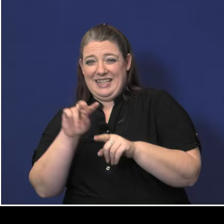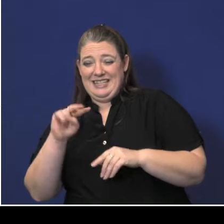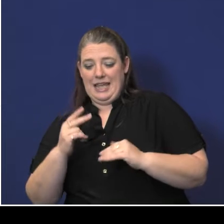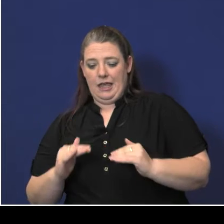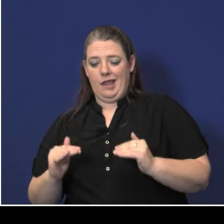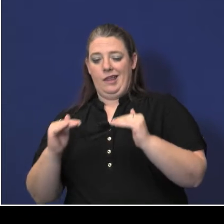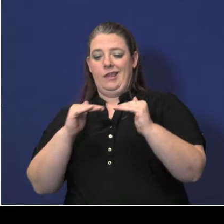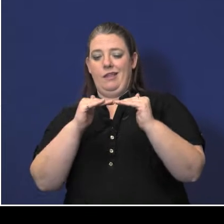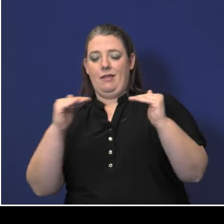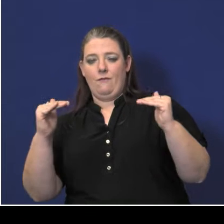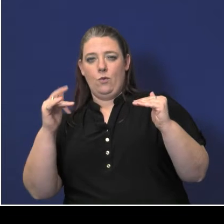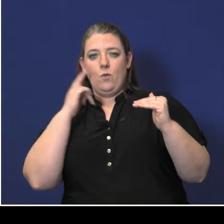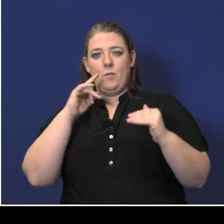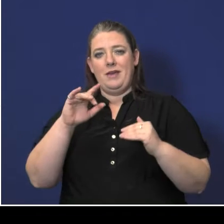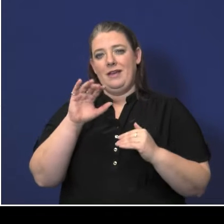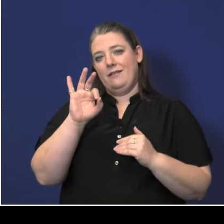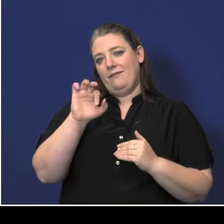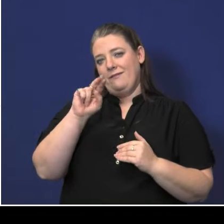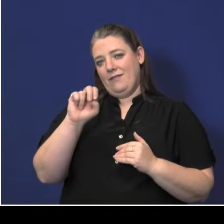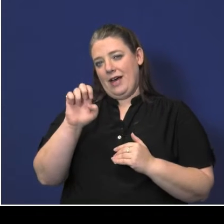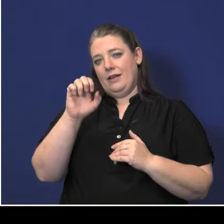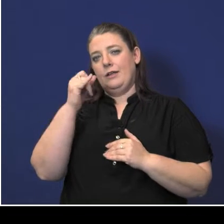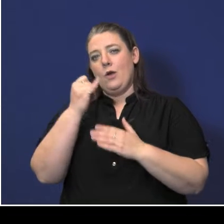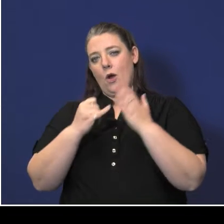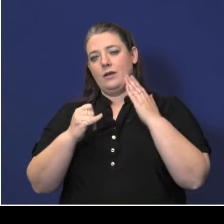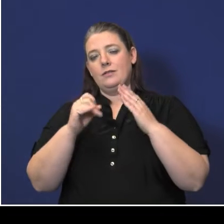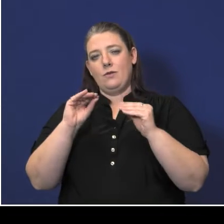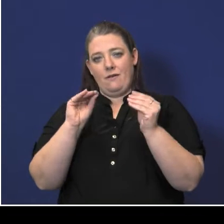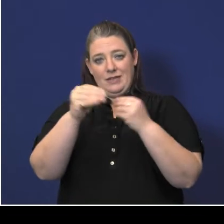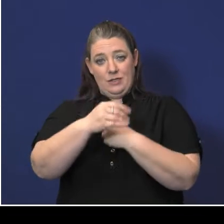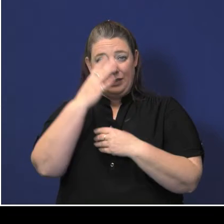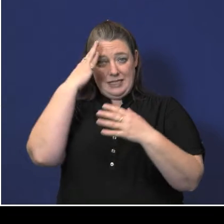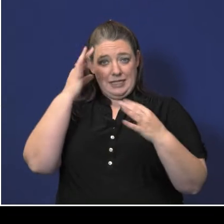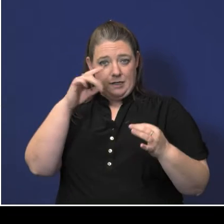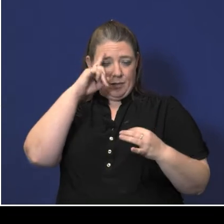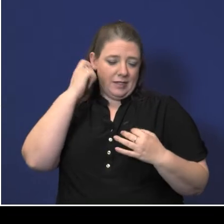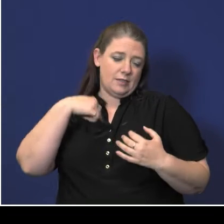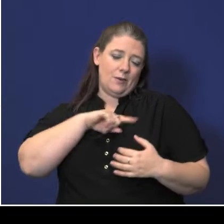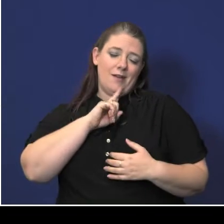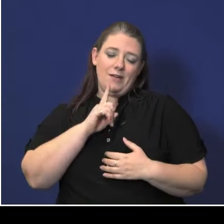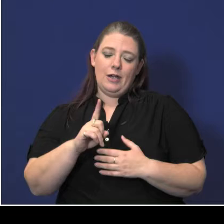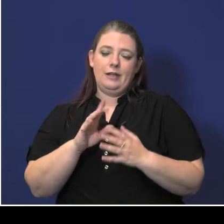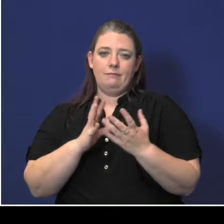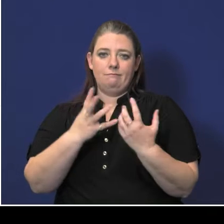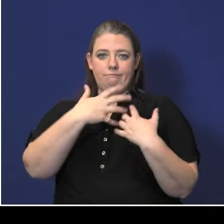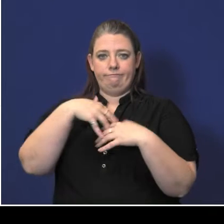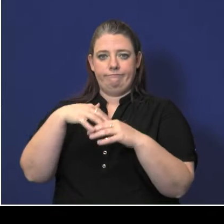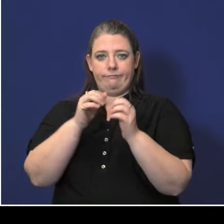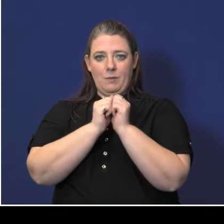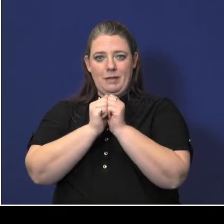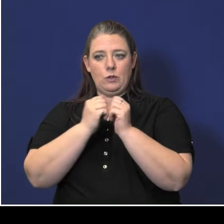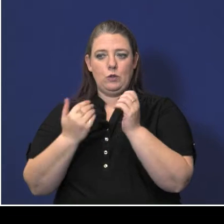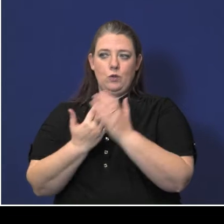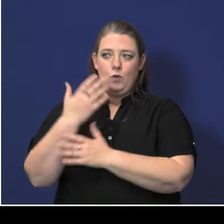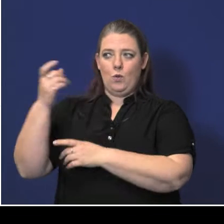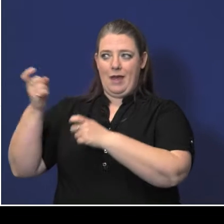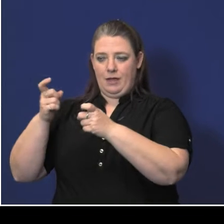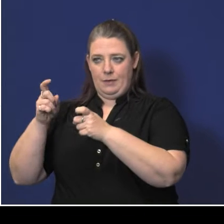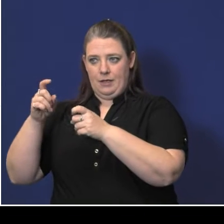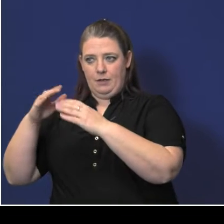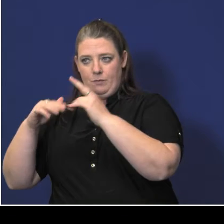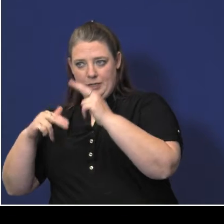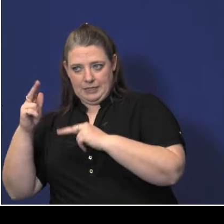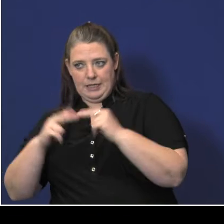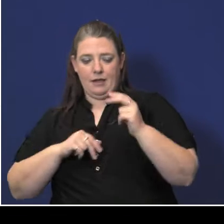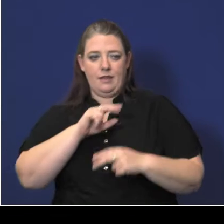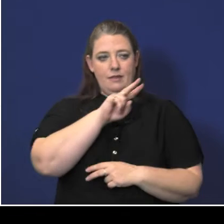actually the fine arts offices. So it was decided, since we're very combined between the new administration and the VPAC,